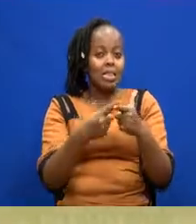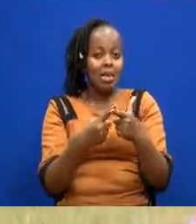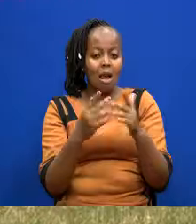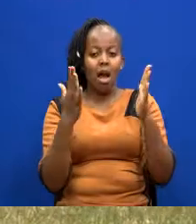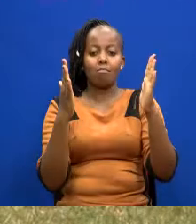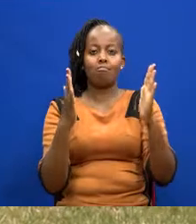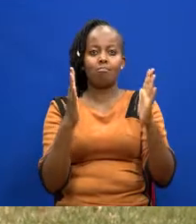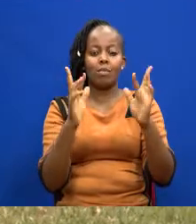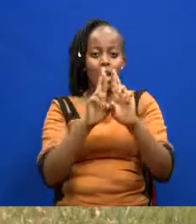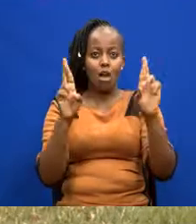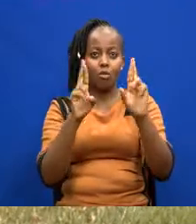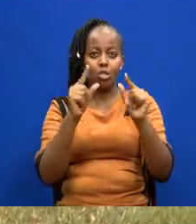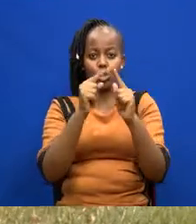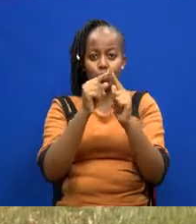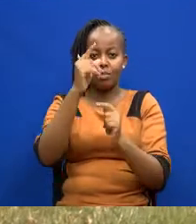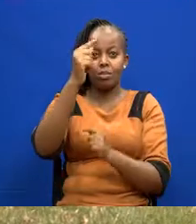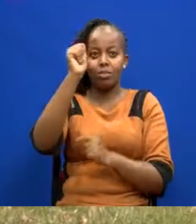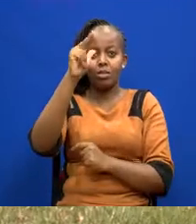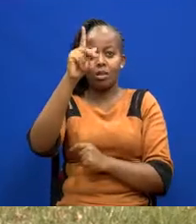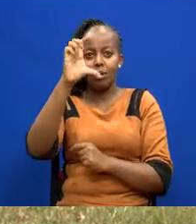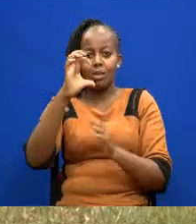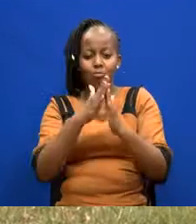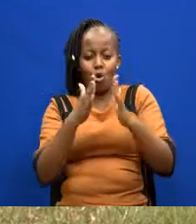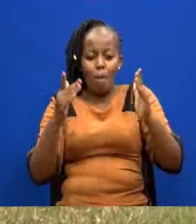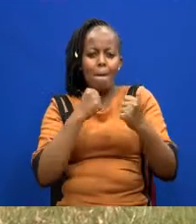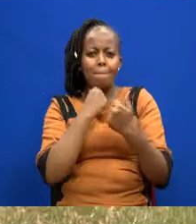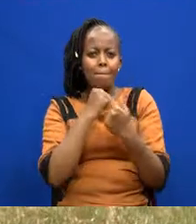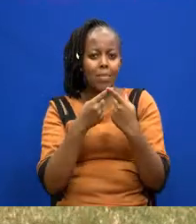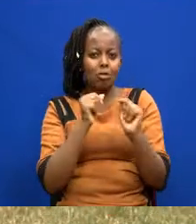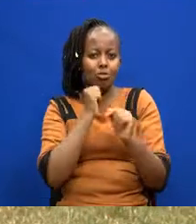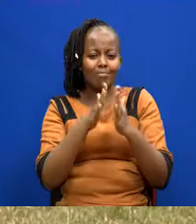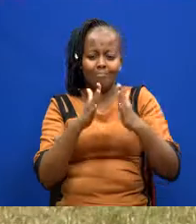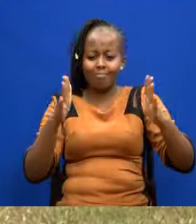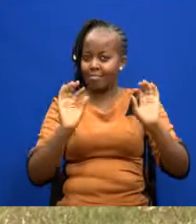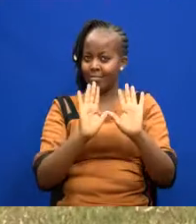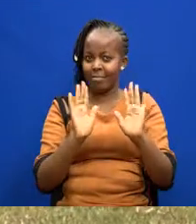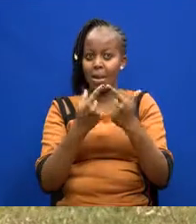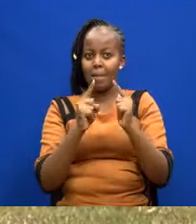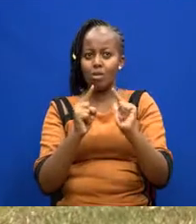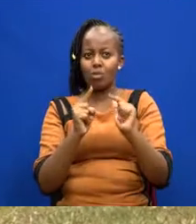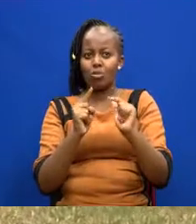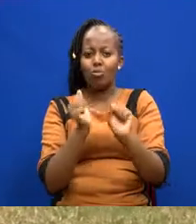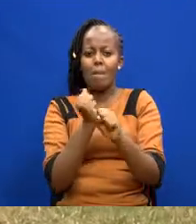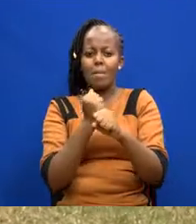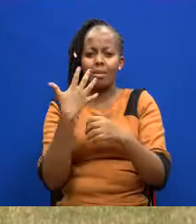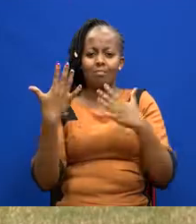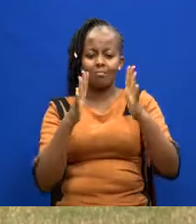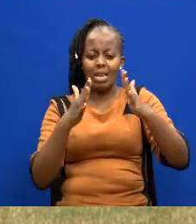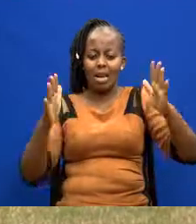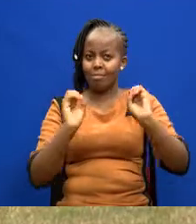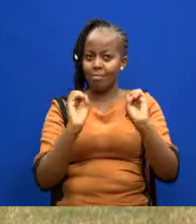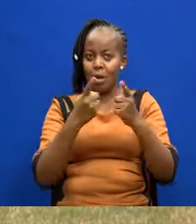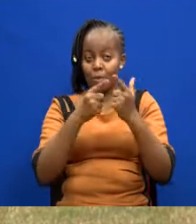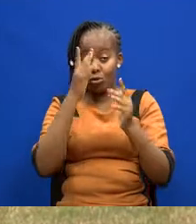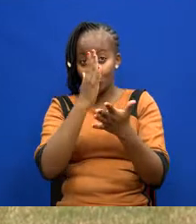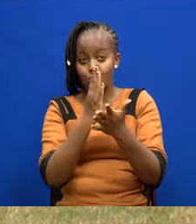and their hands are ready to tackle. Slightly open and not too wide open. You do not want to keep your arms wide open because